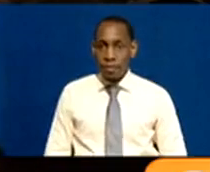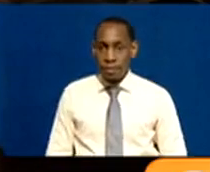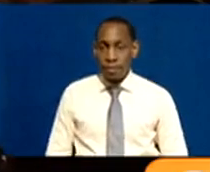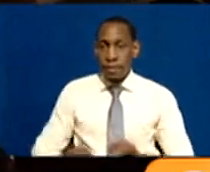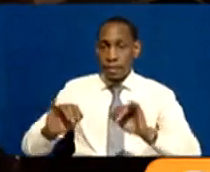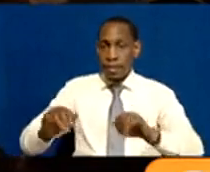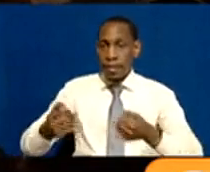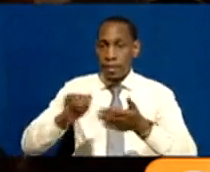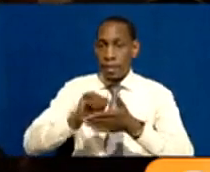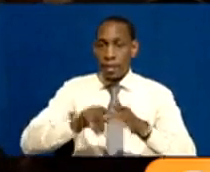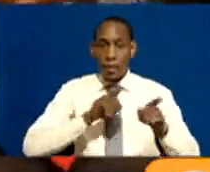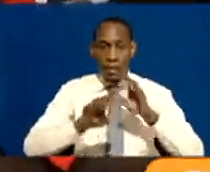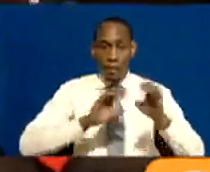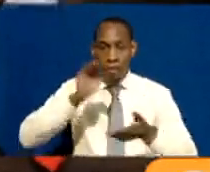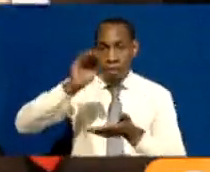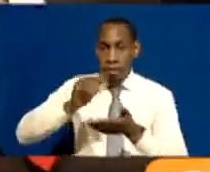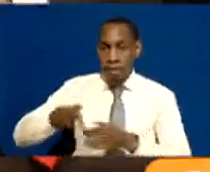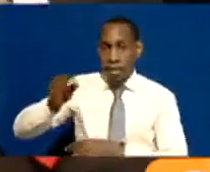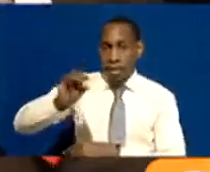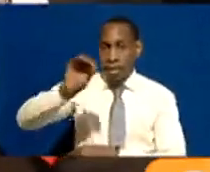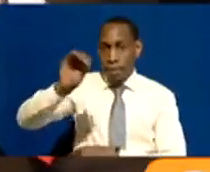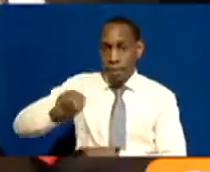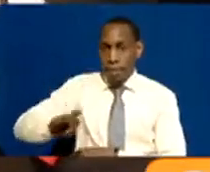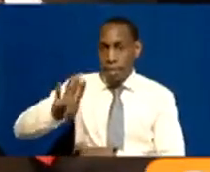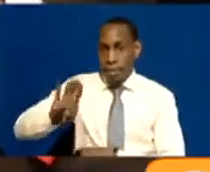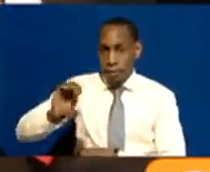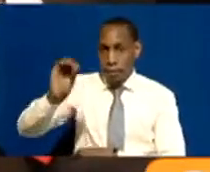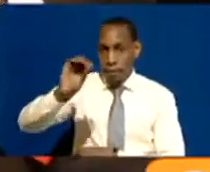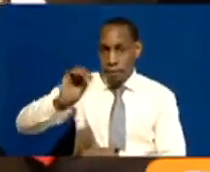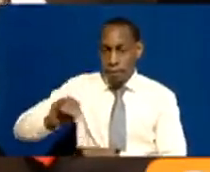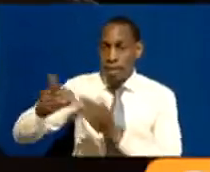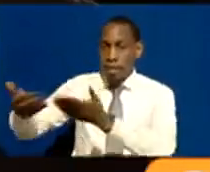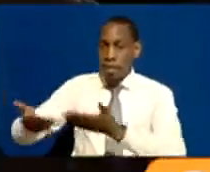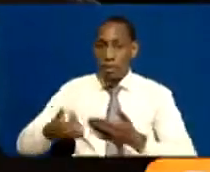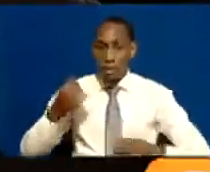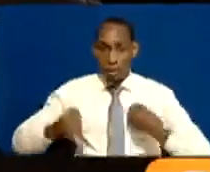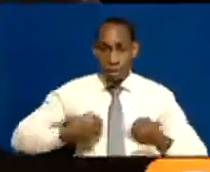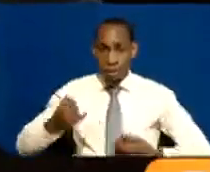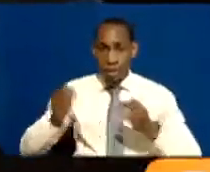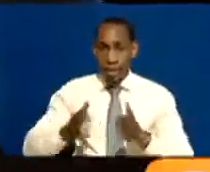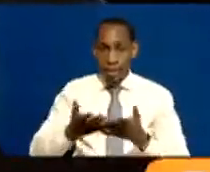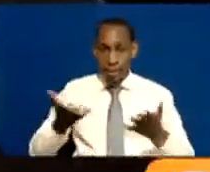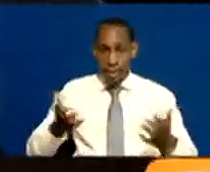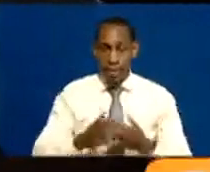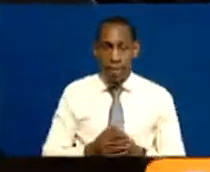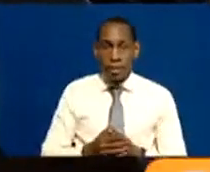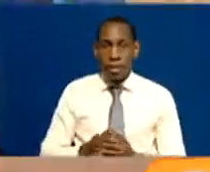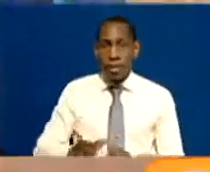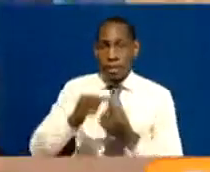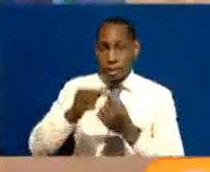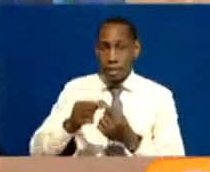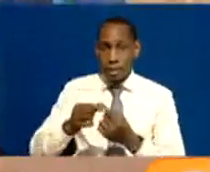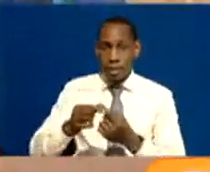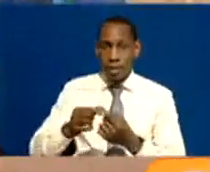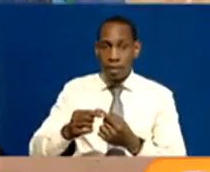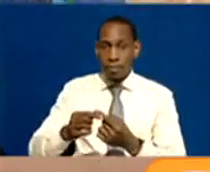News that Safaricom had slashed interest rates by 40% has been received with joy by Kenyans, especially those